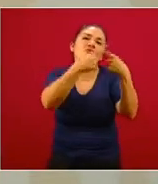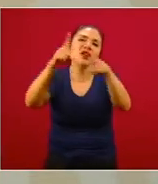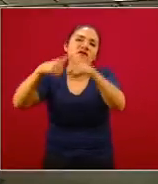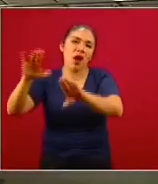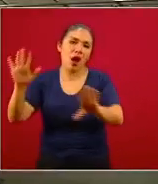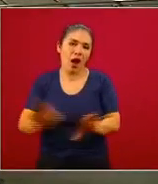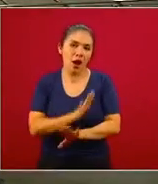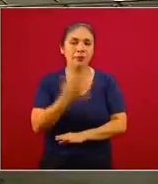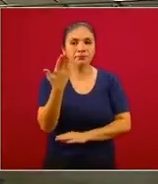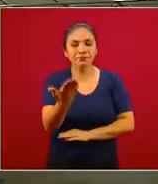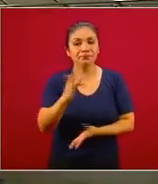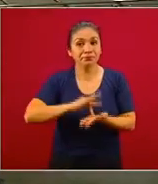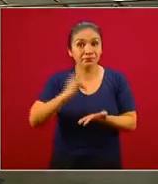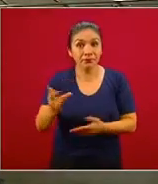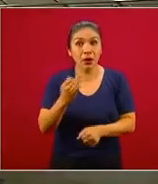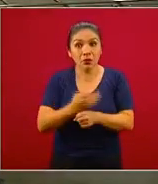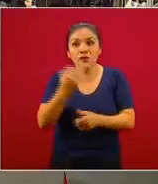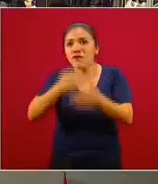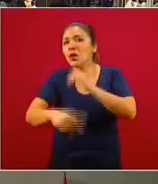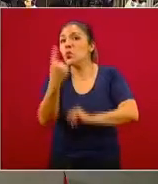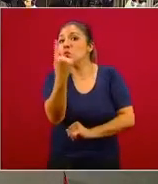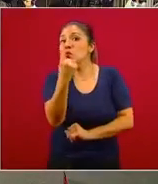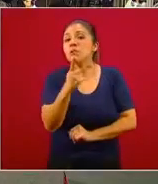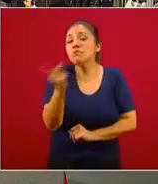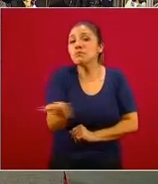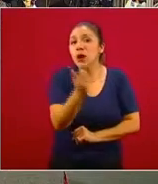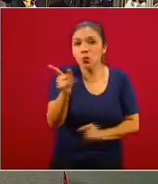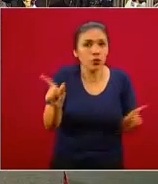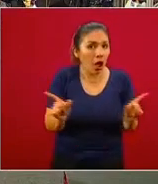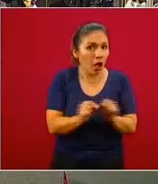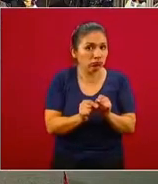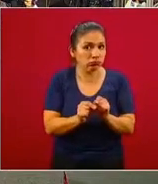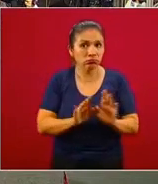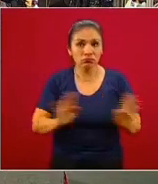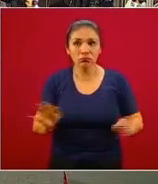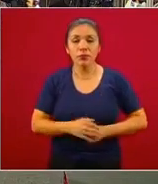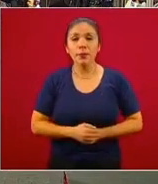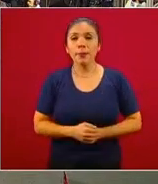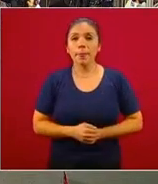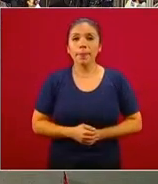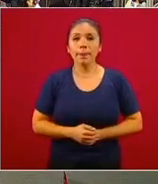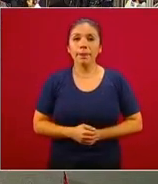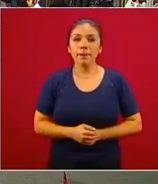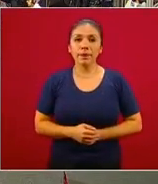the phenomenon looks like there. I think we have time for one quick question. Blanca?